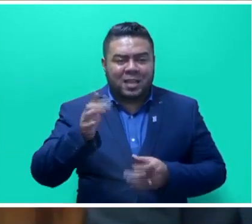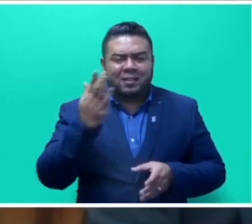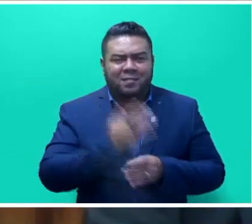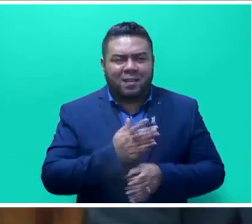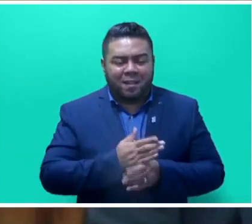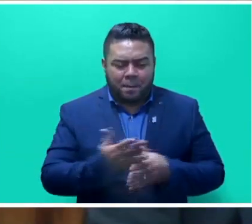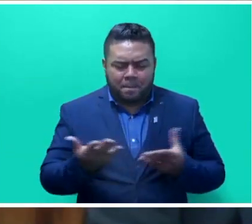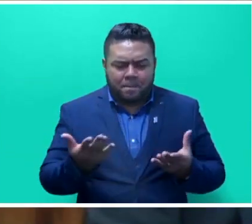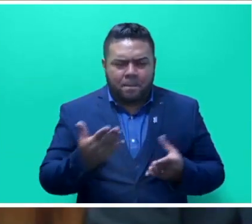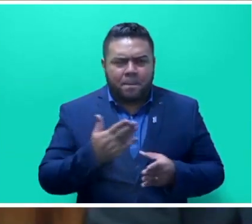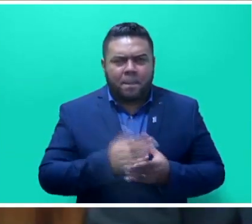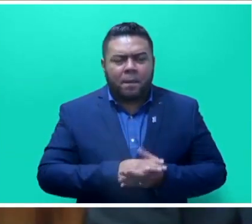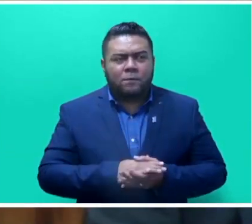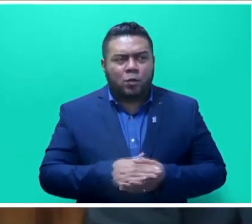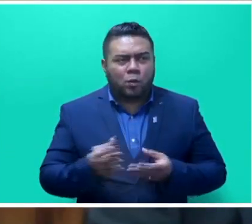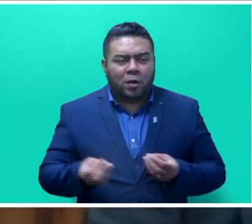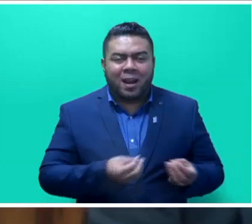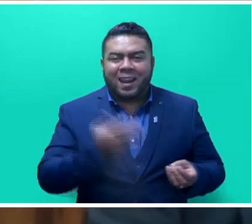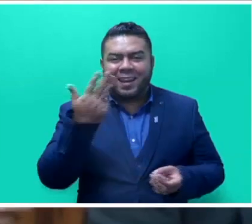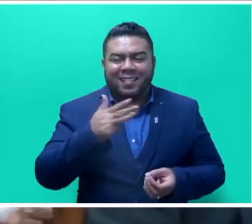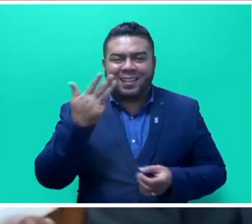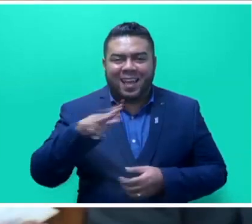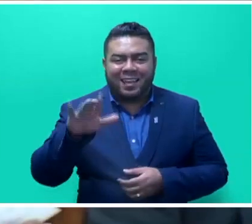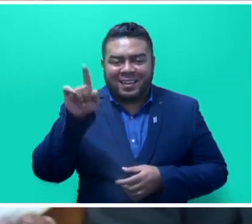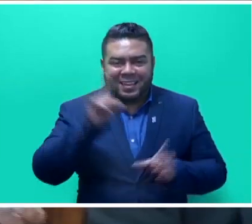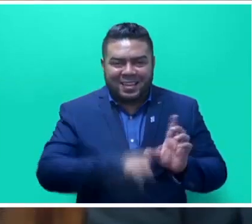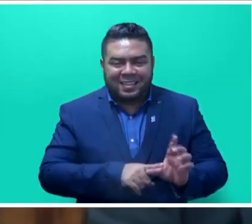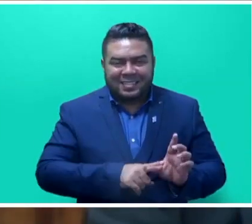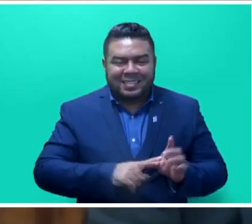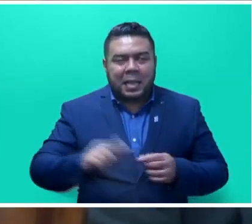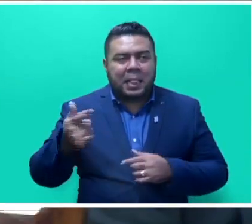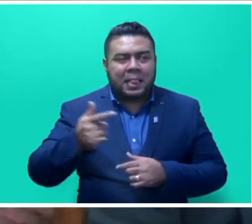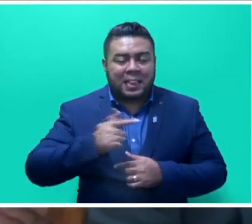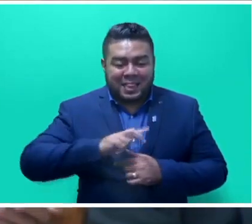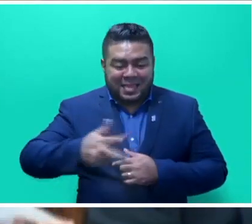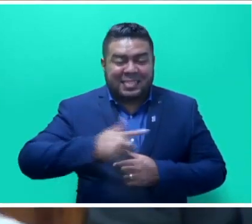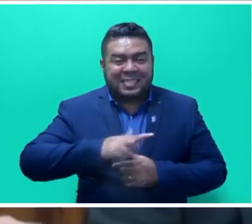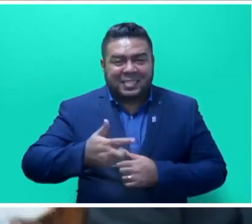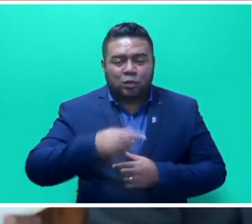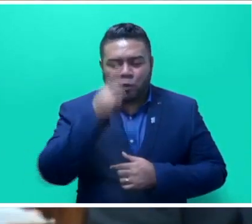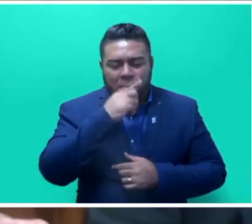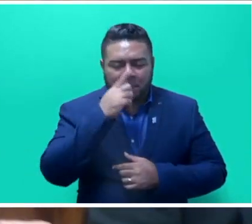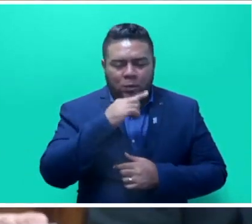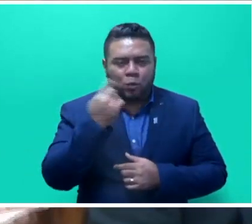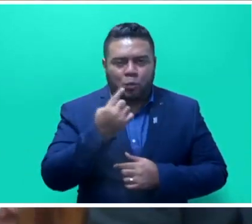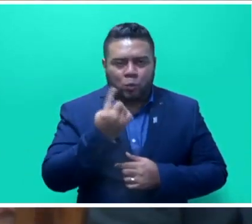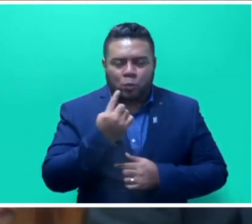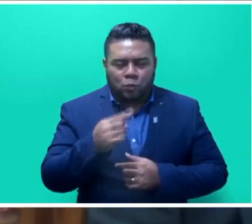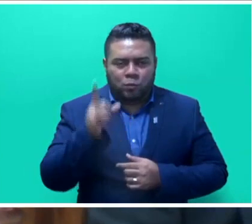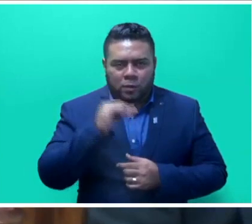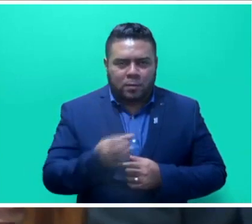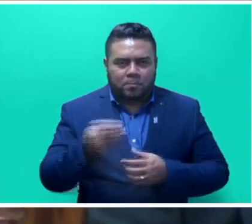tenure through issuance of 99 years lease titles to eligible settlers.